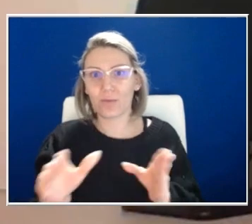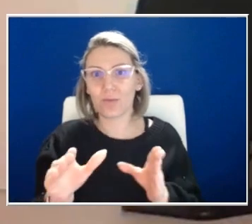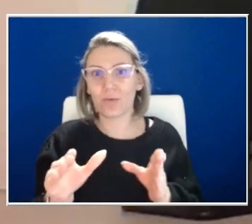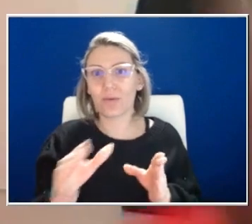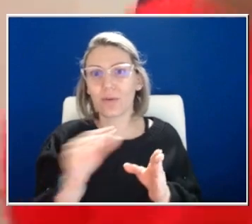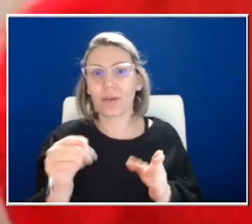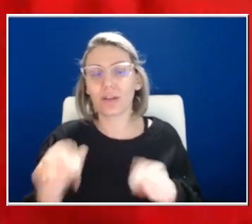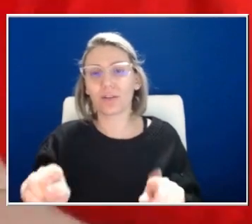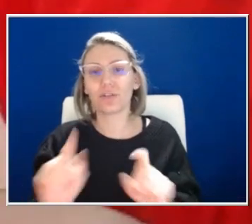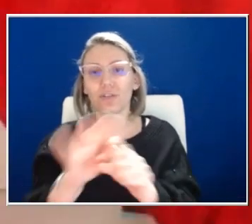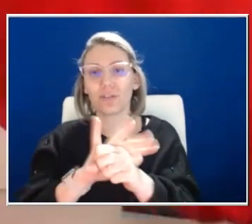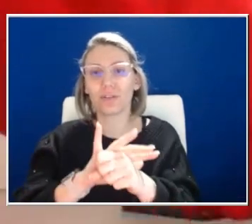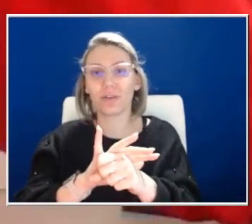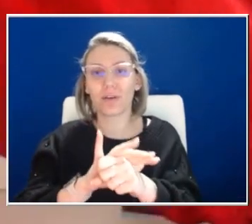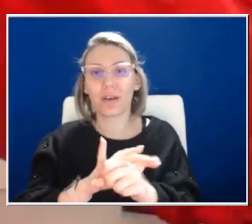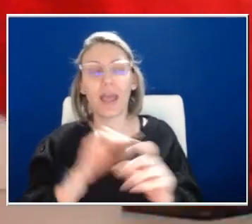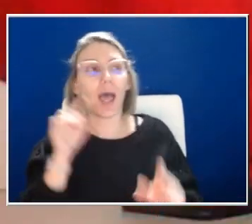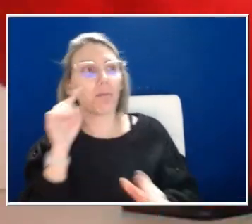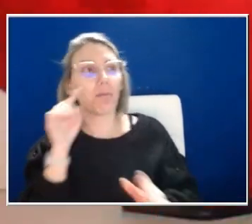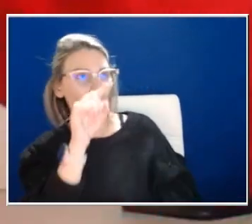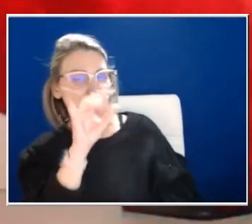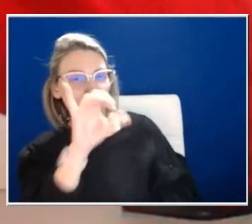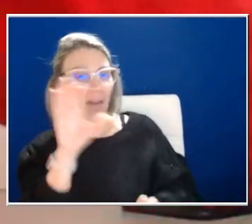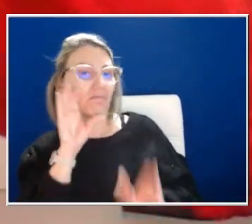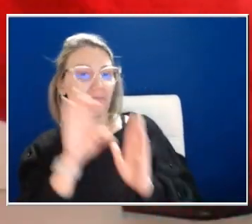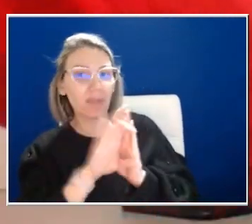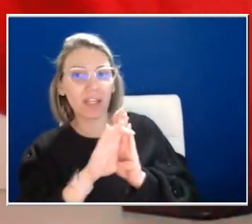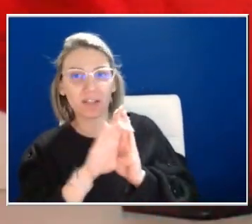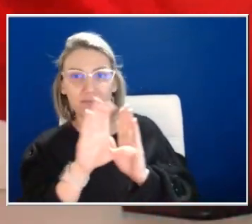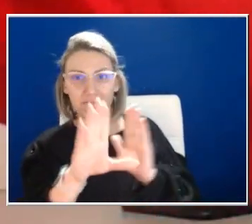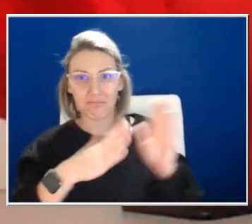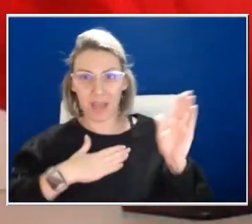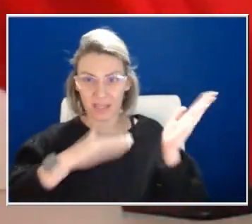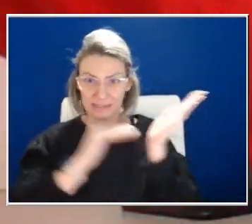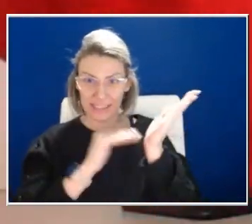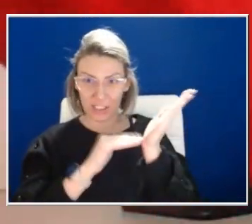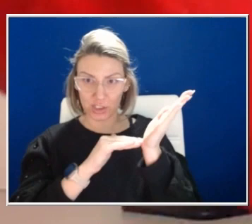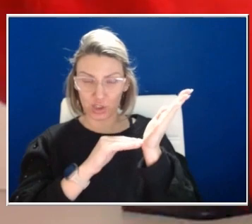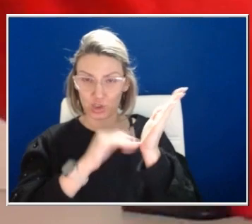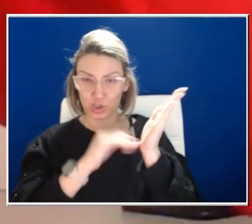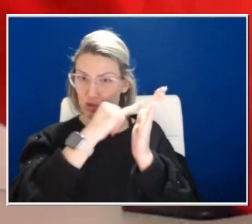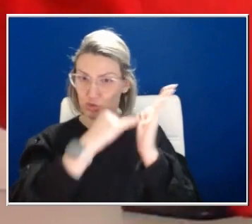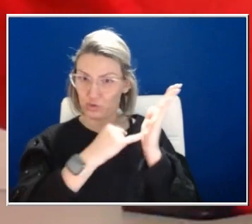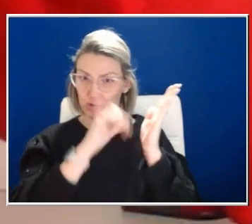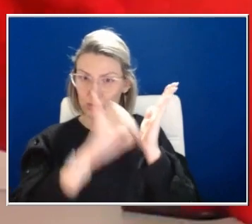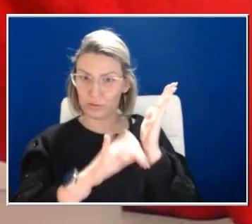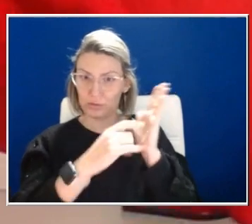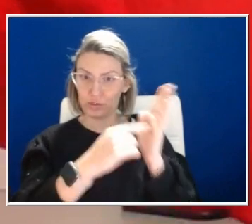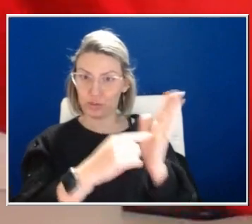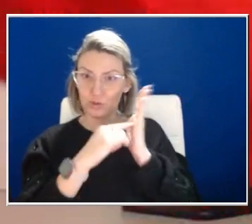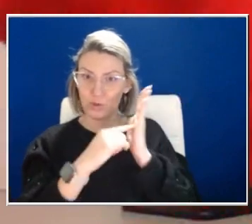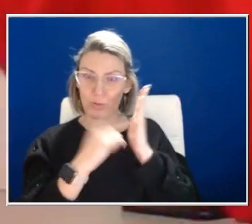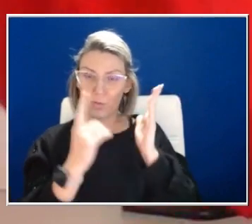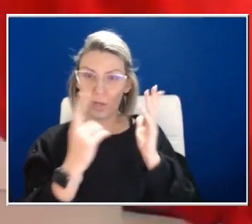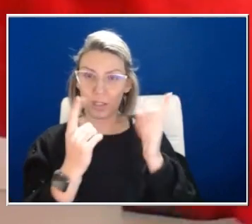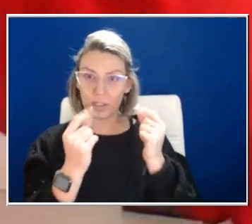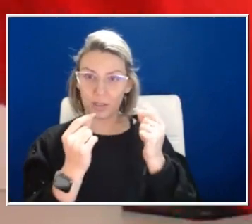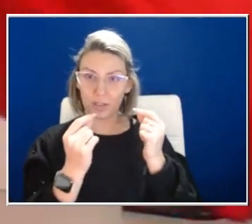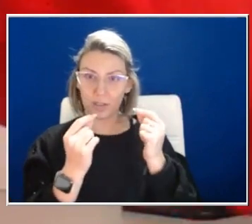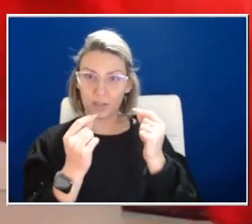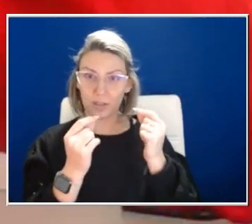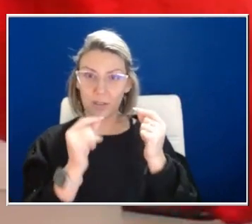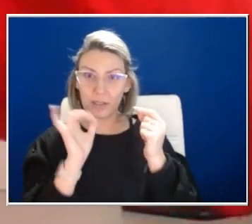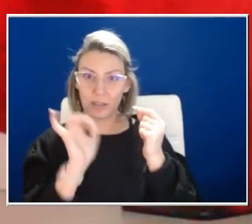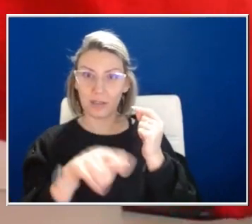during COVID, I pointed to the picture. I said, my doctor drew that picture. He showed me what he was going to do, and this is